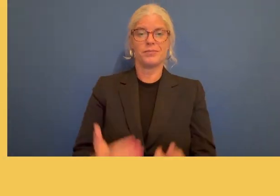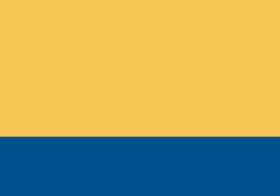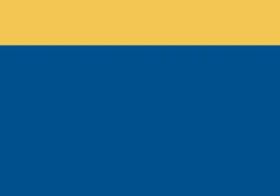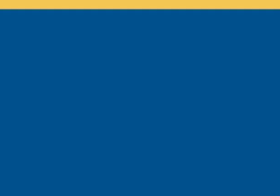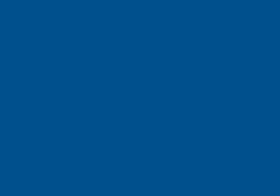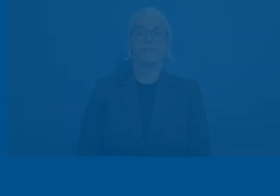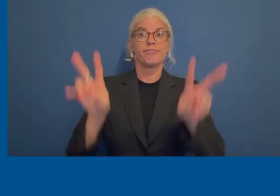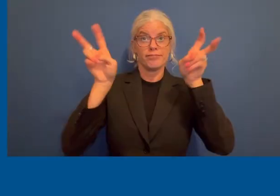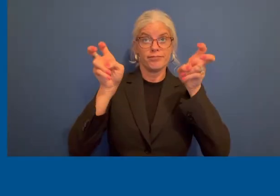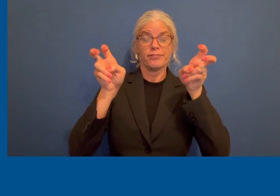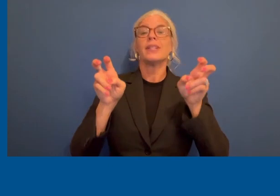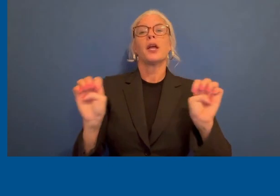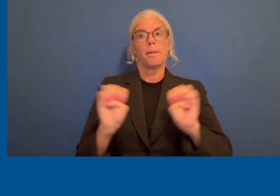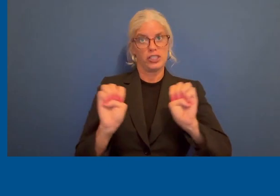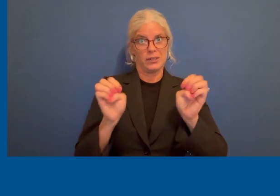animals.